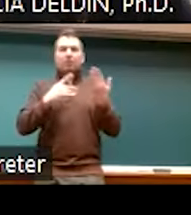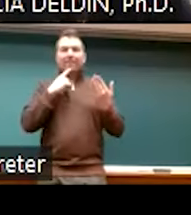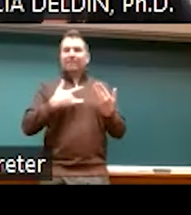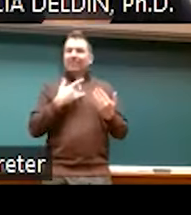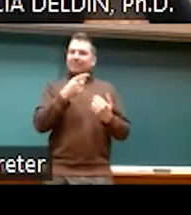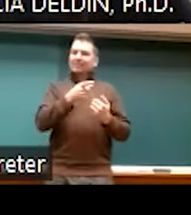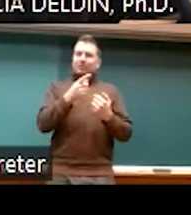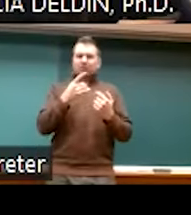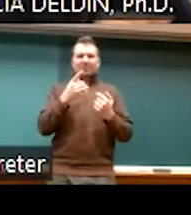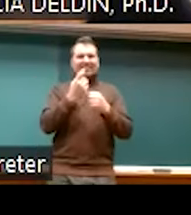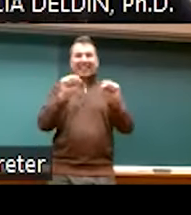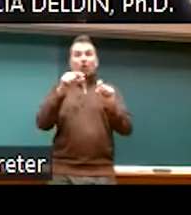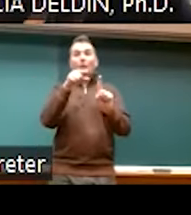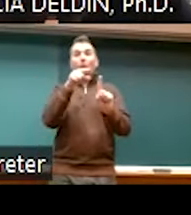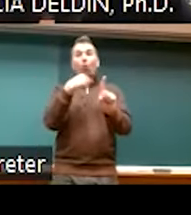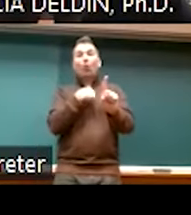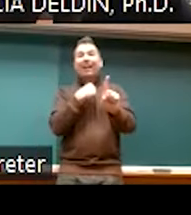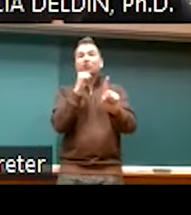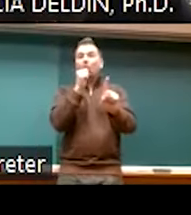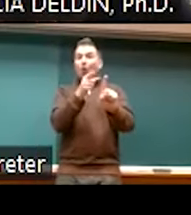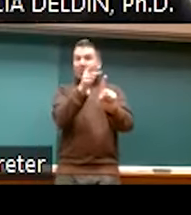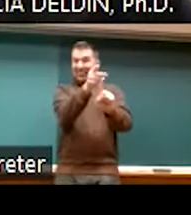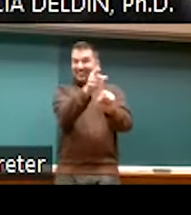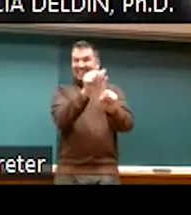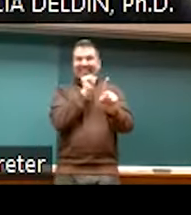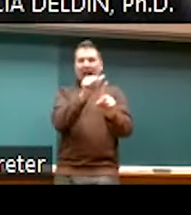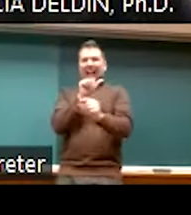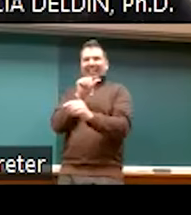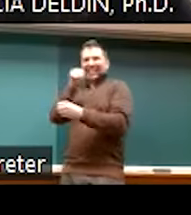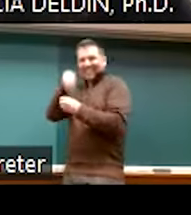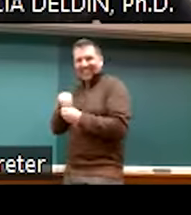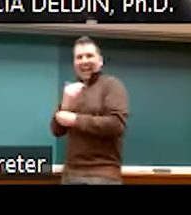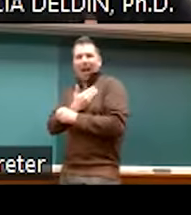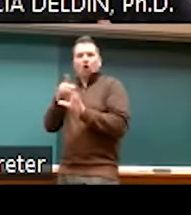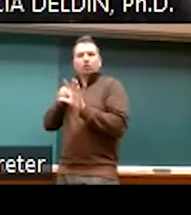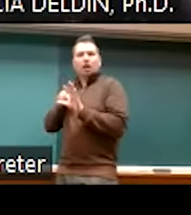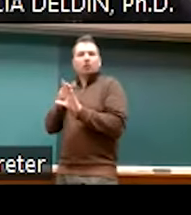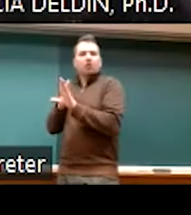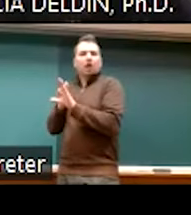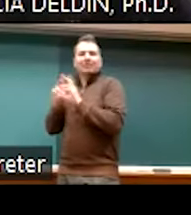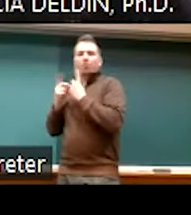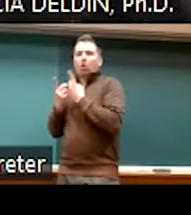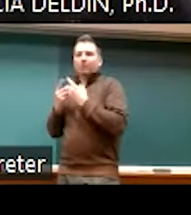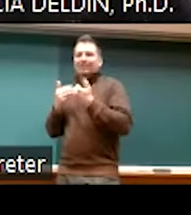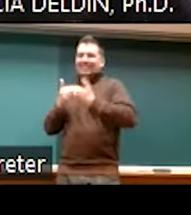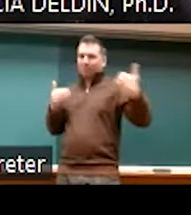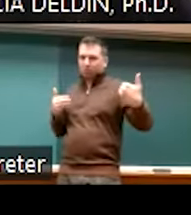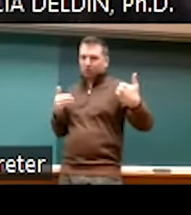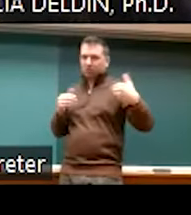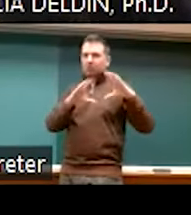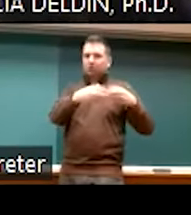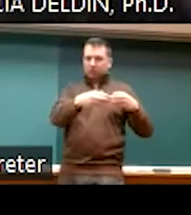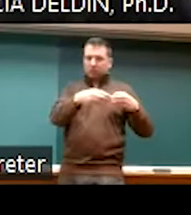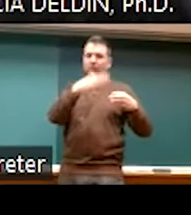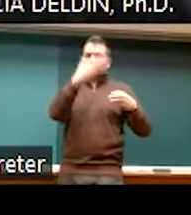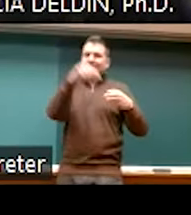psychology departments except for the Mary Clinic. We'll see how that goes. And we also think that we have a more diverse, culturally sensitive,